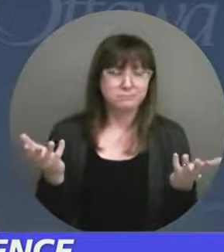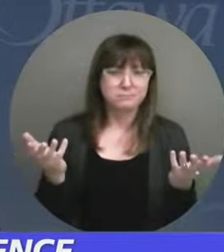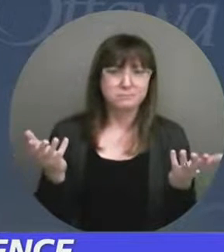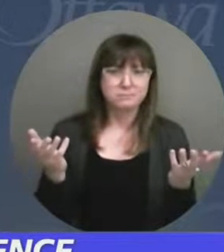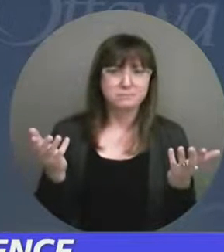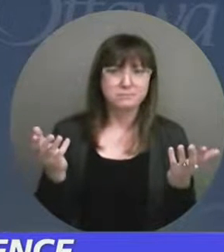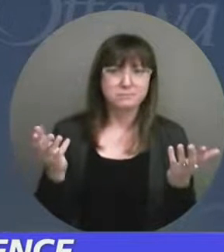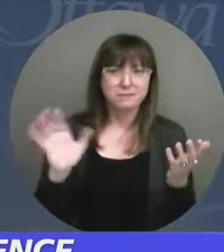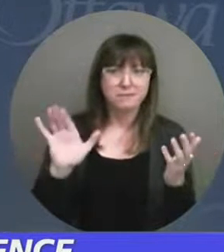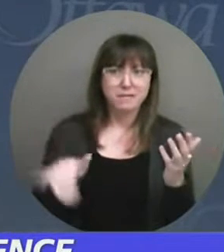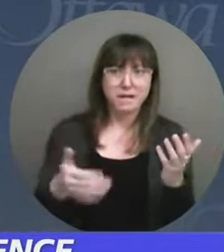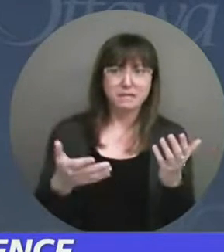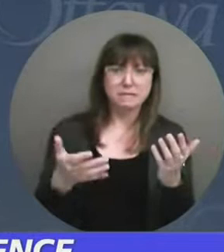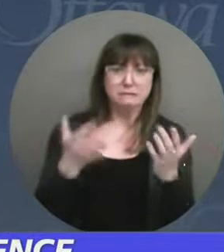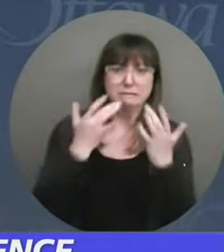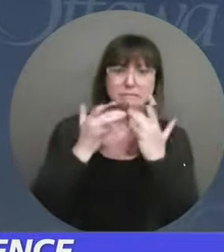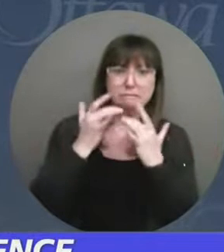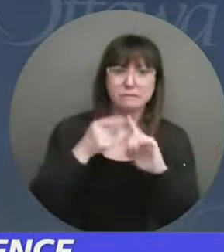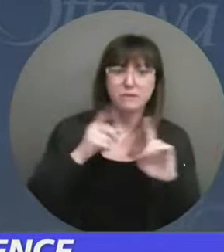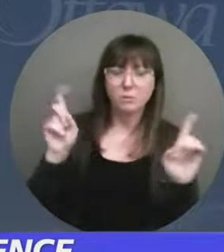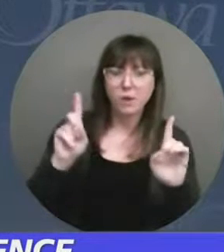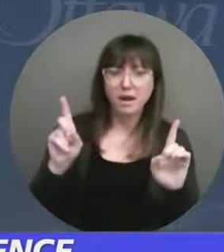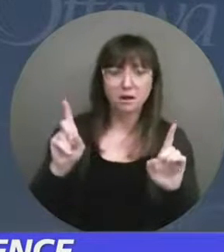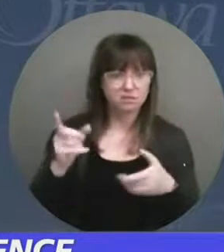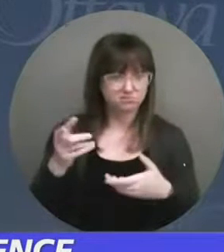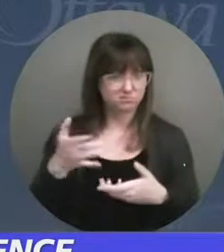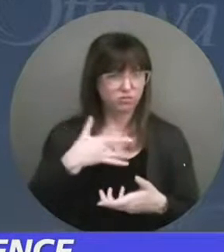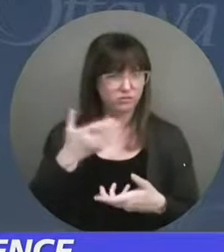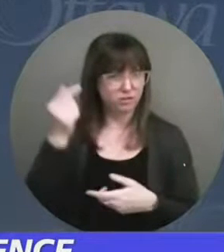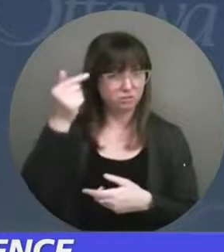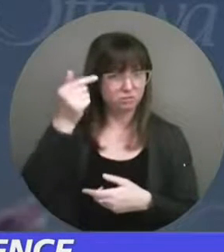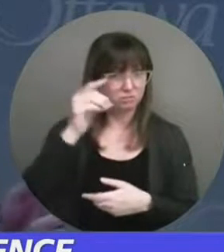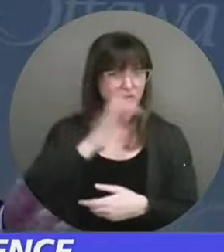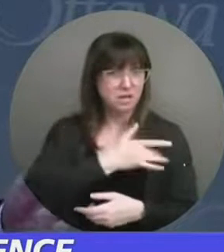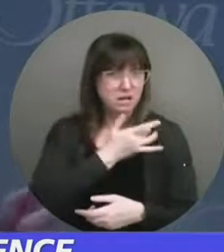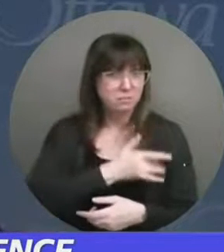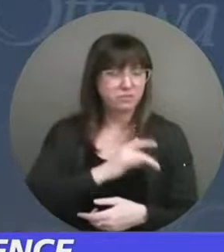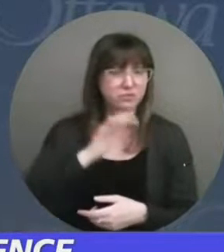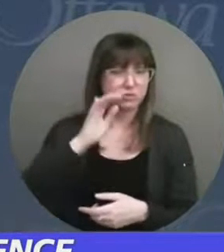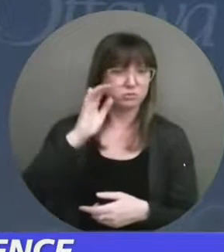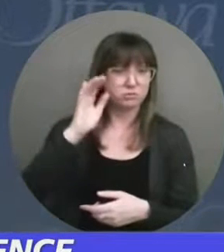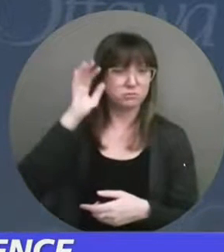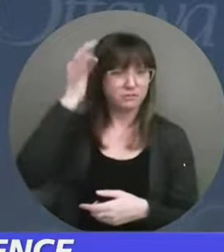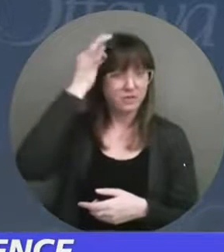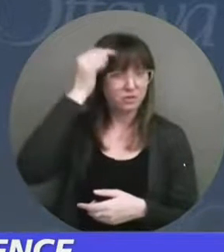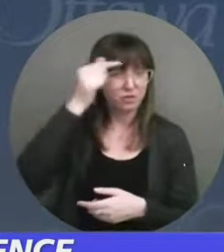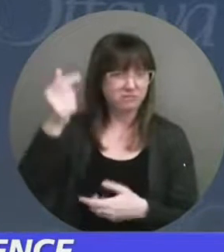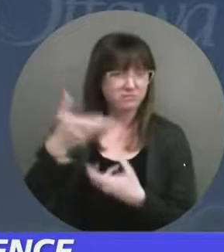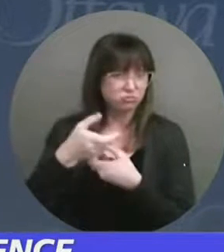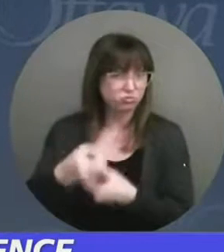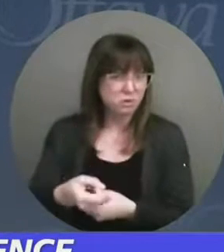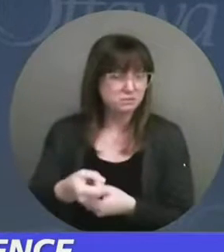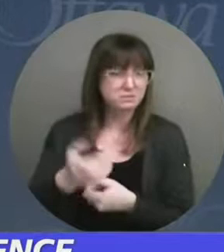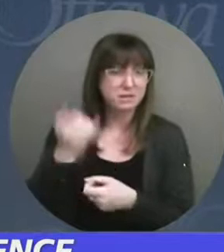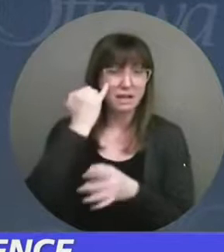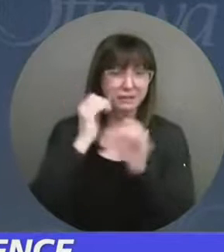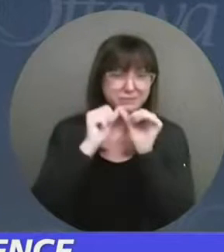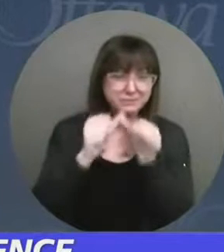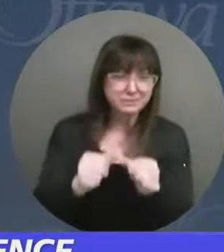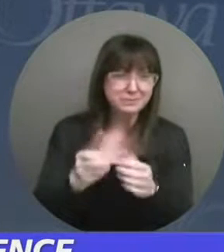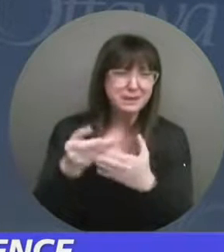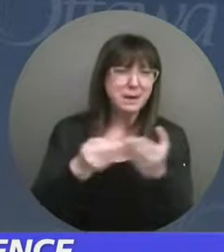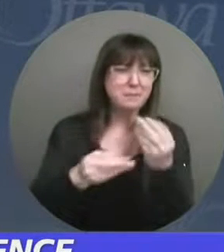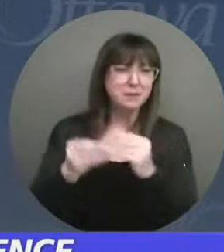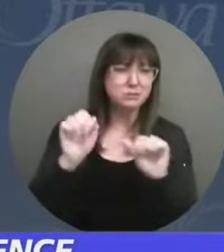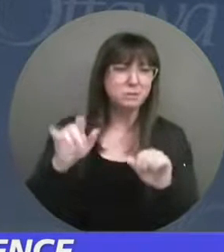your confidence in the levels of government, and Mr. Kanellakis, what that contingency budget might look like if all that